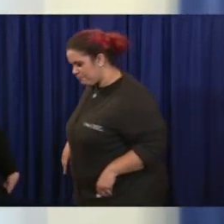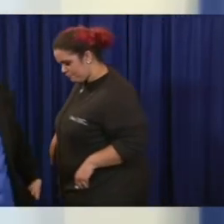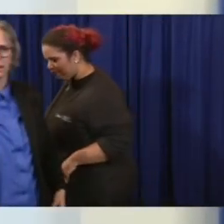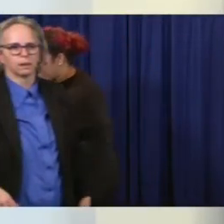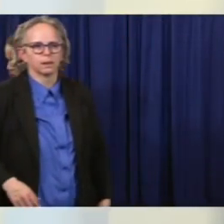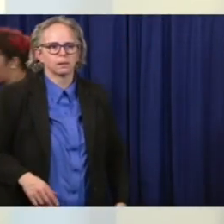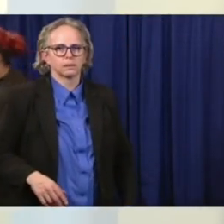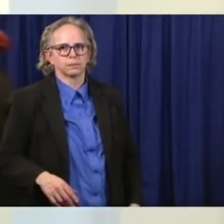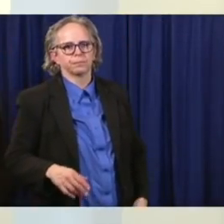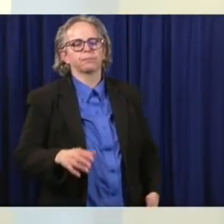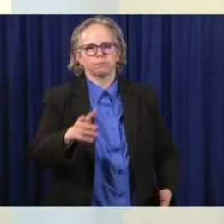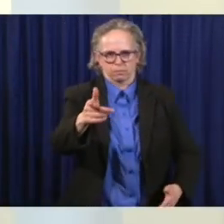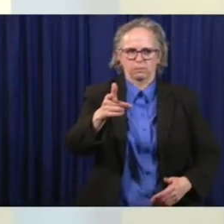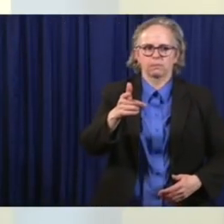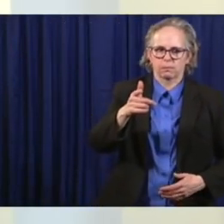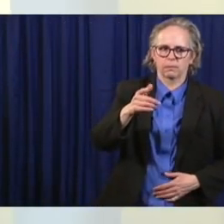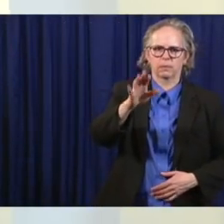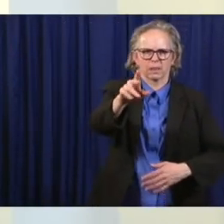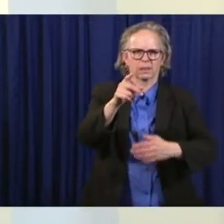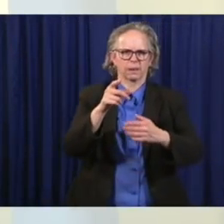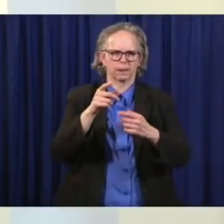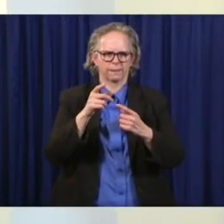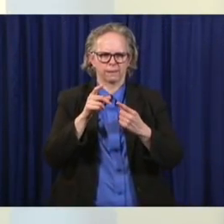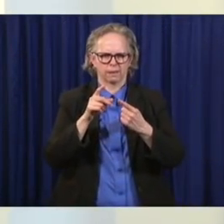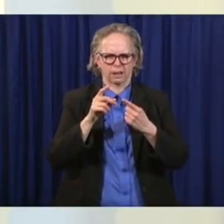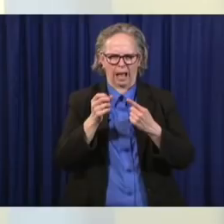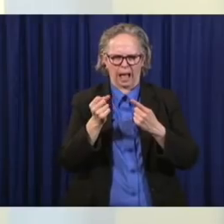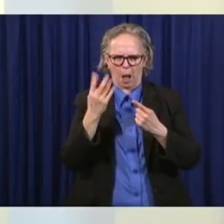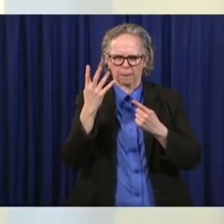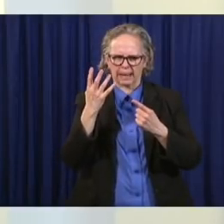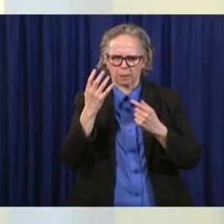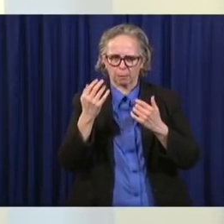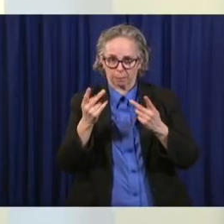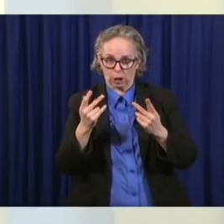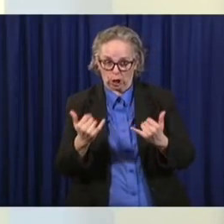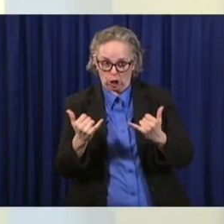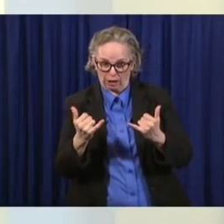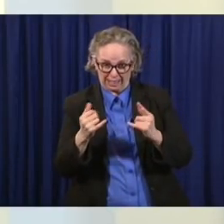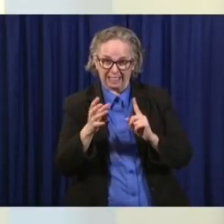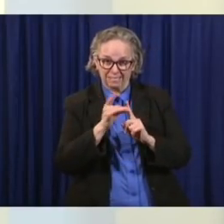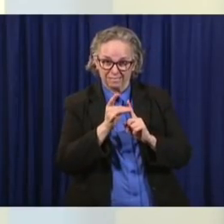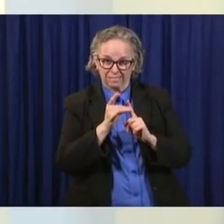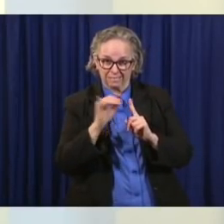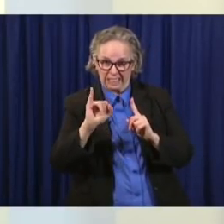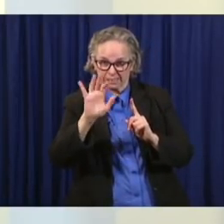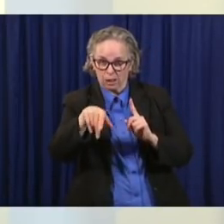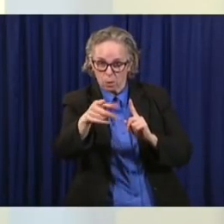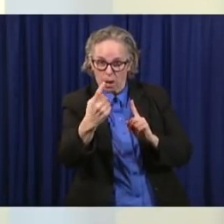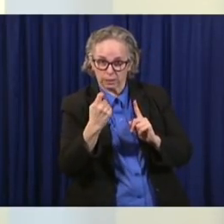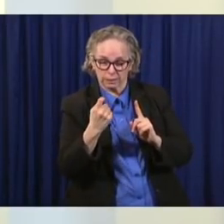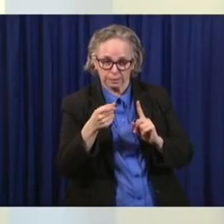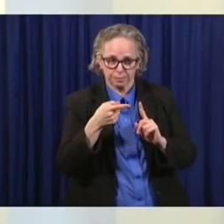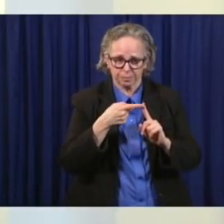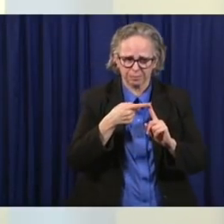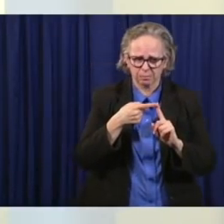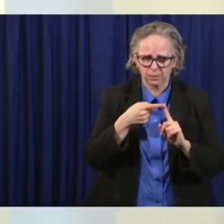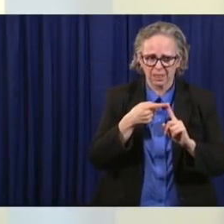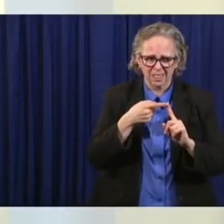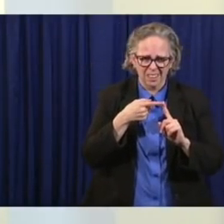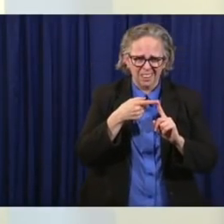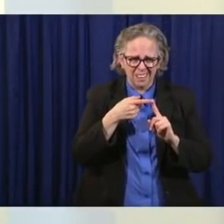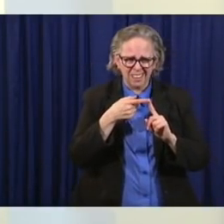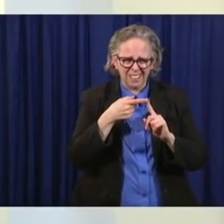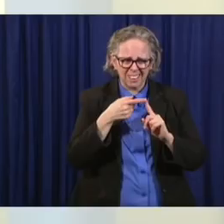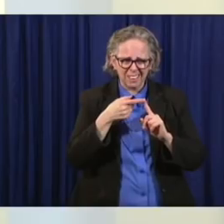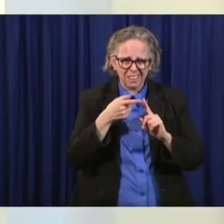So your first question was how many people are currently infected, and the truth to that answer is we really don't